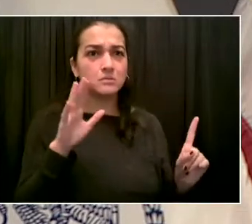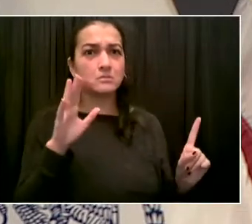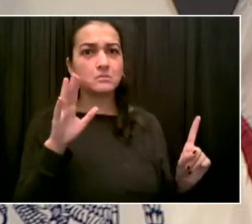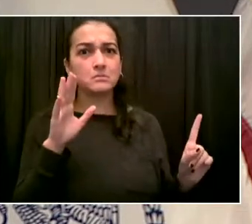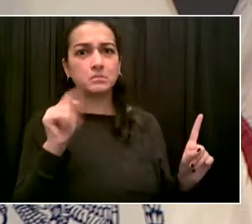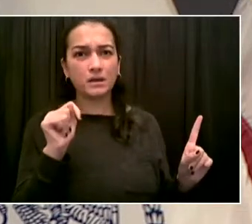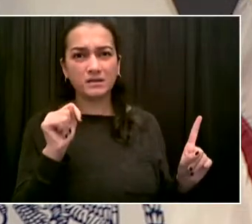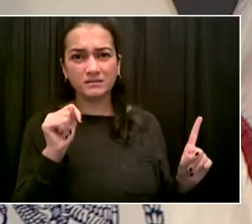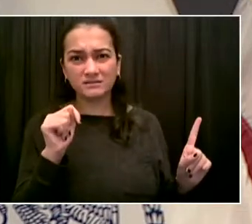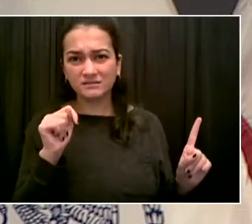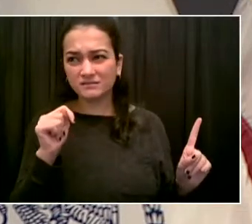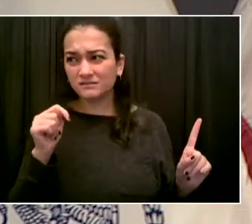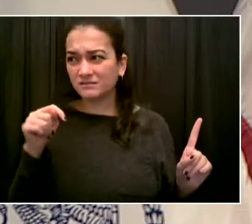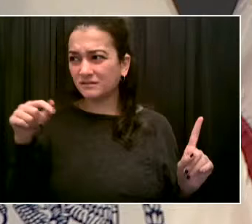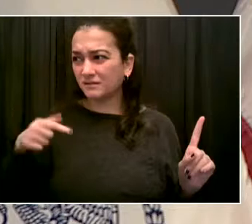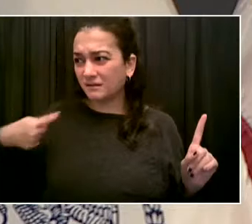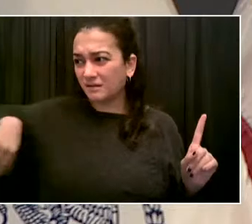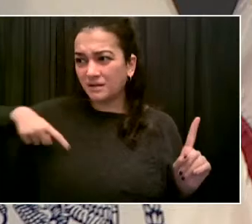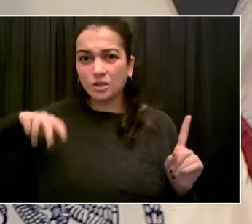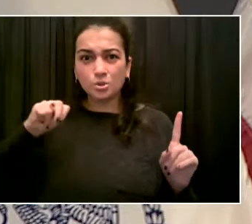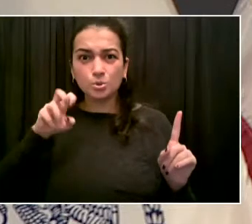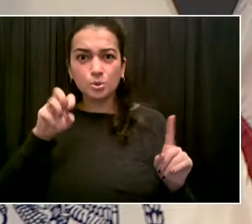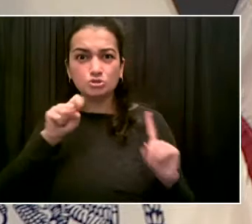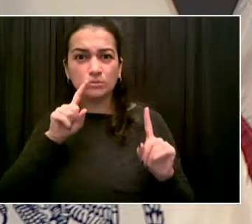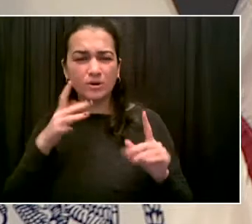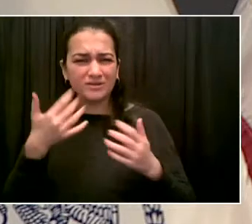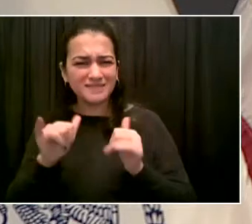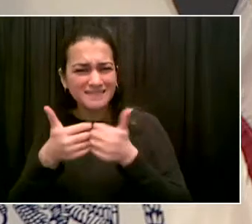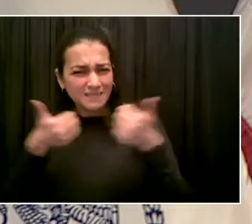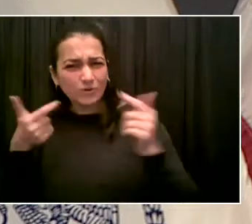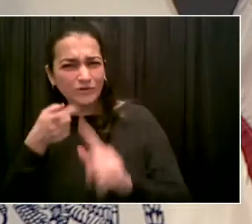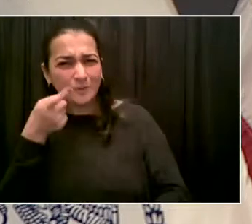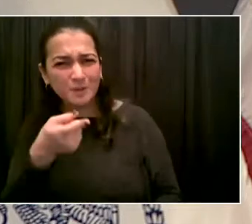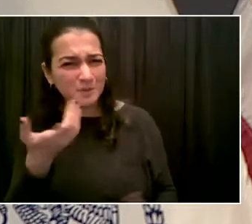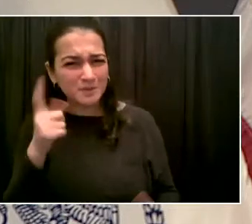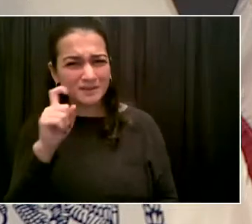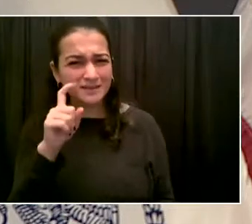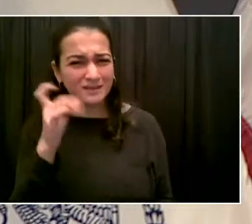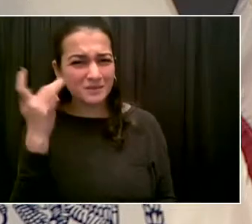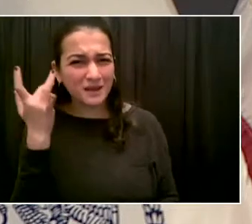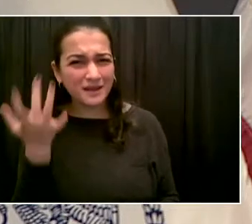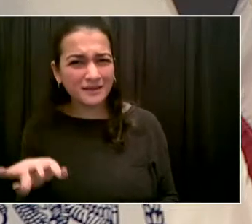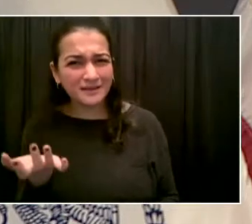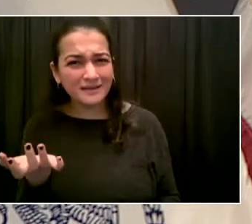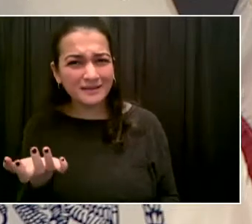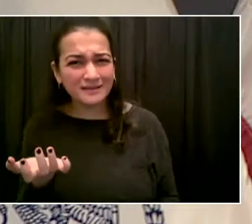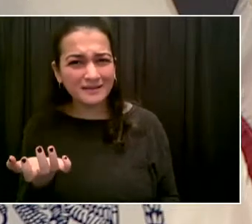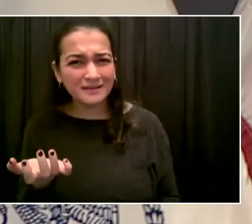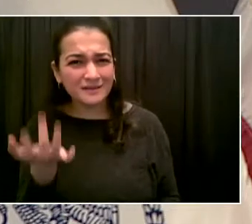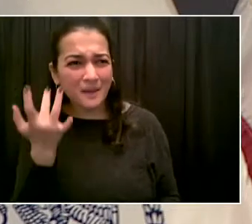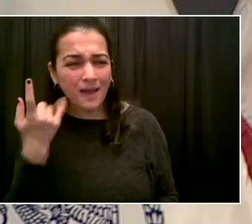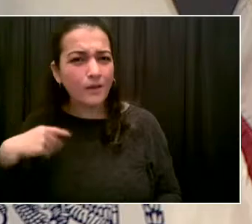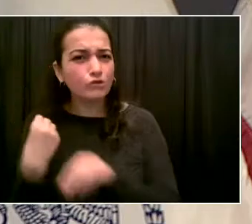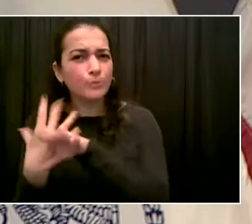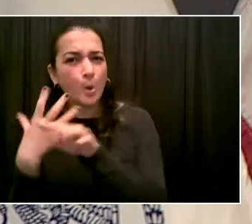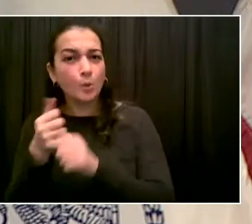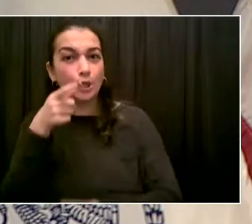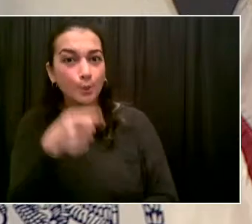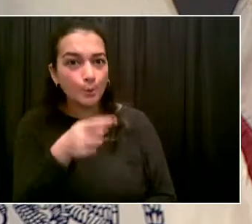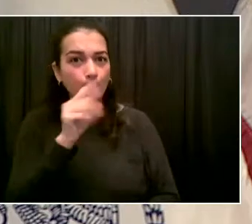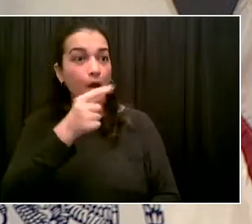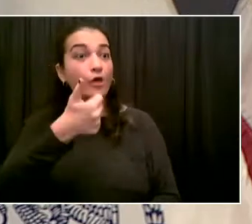good question, Andrew. I don't feel that at all. I think different places are figuring out what they want to do going forward.